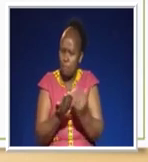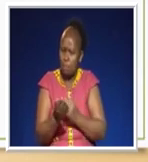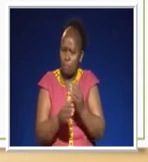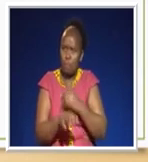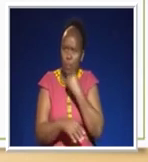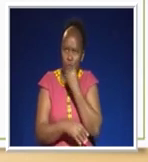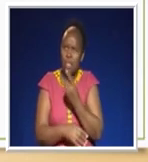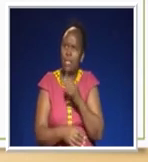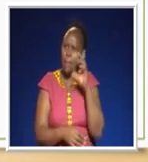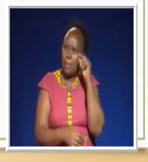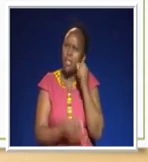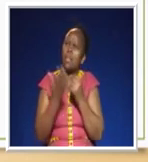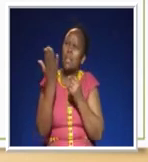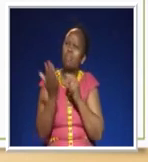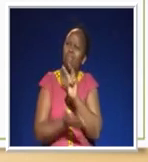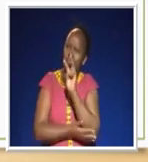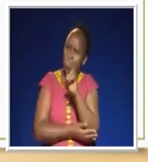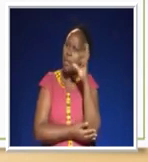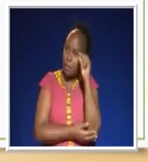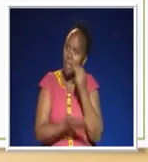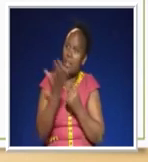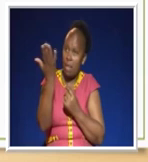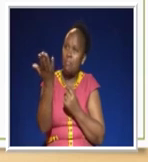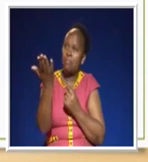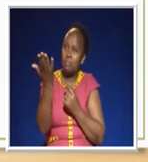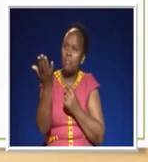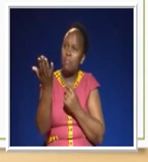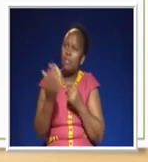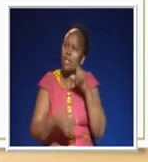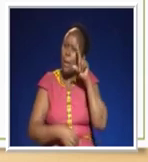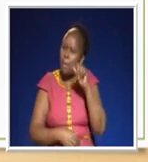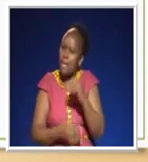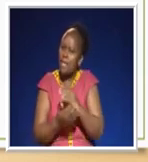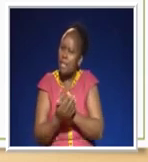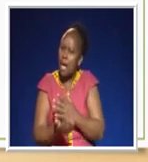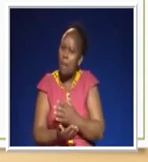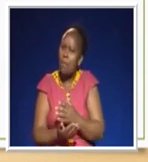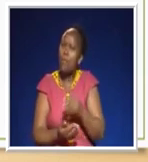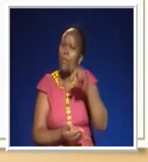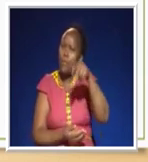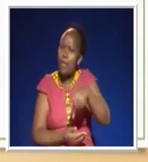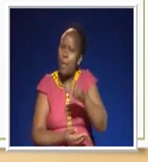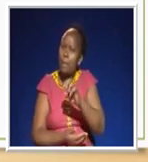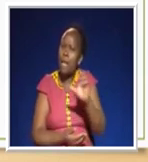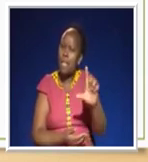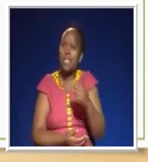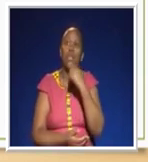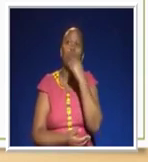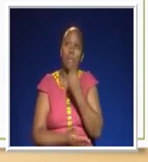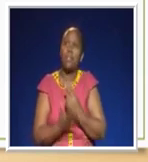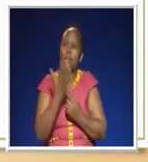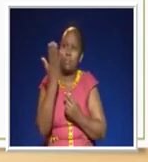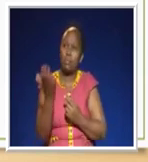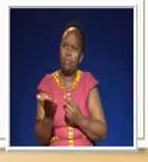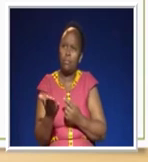mentioned? Yes, look at the picture. Pick some of the peels that we have mentioned.